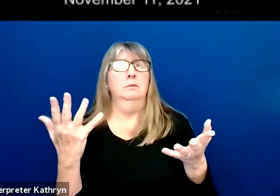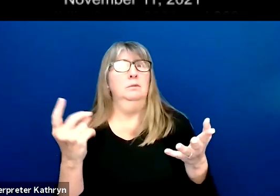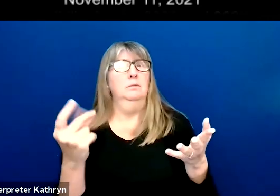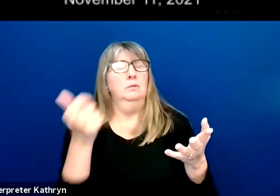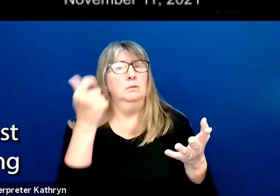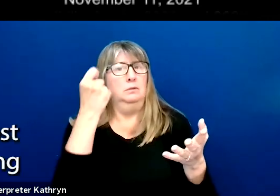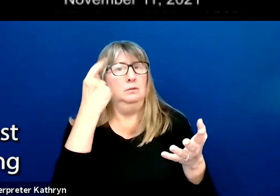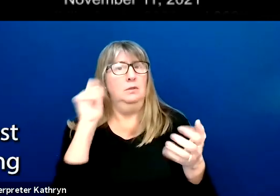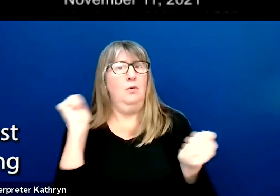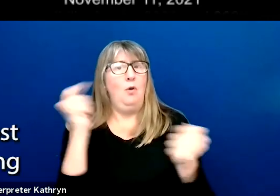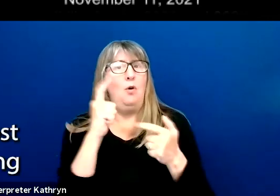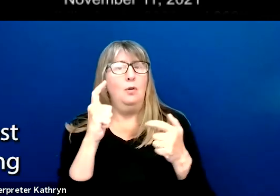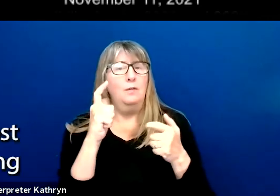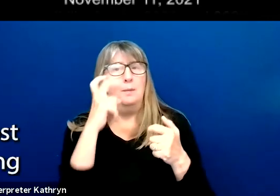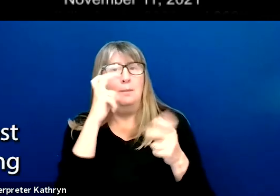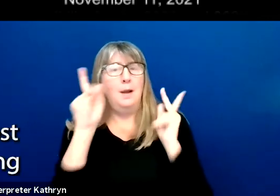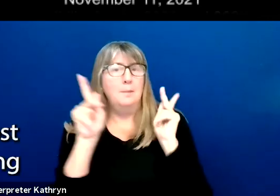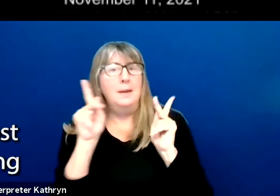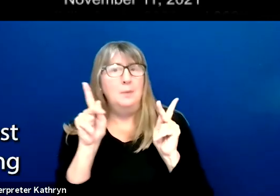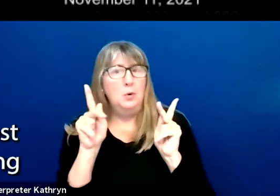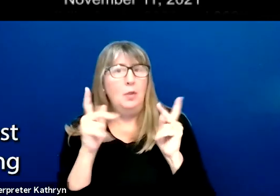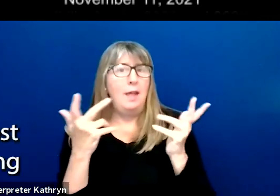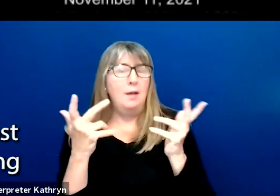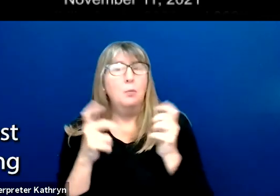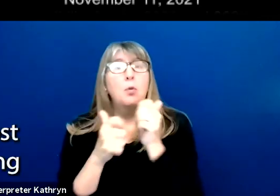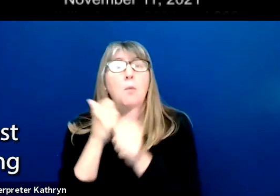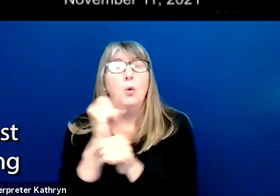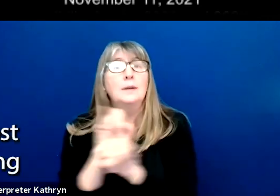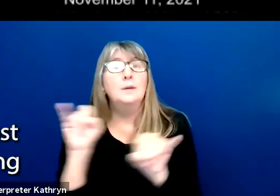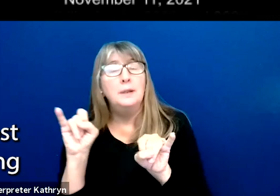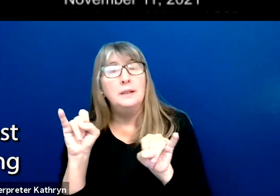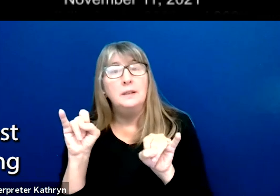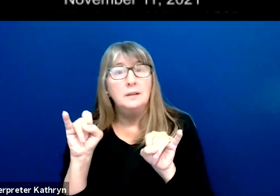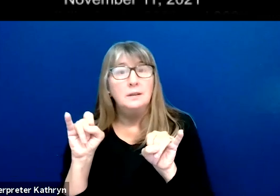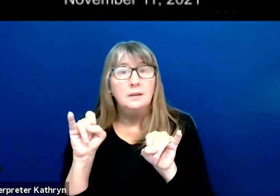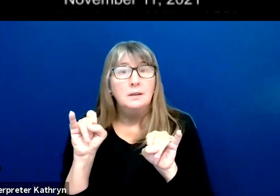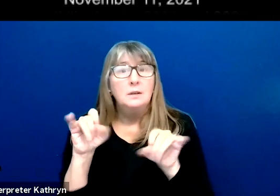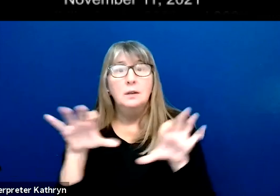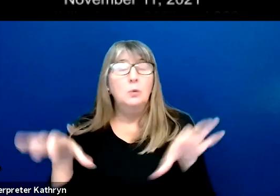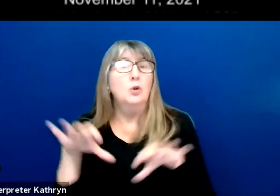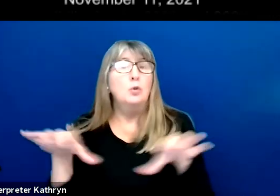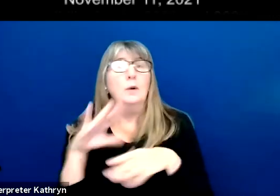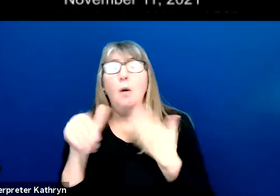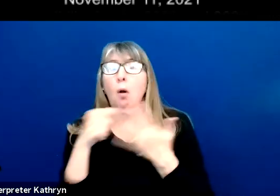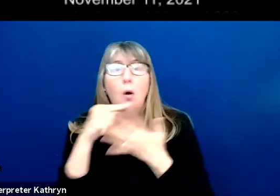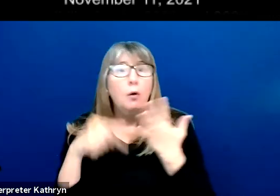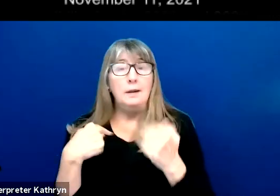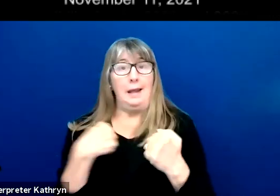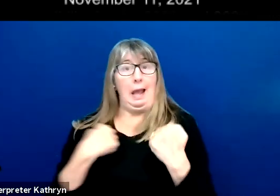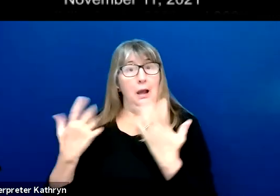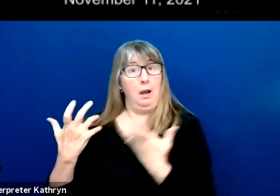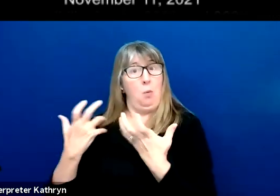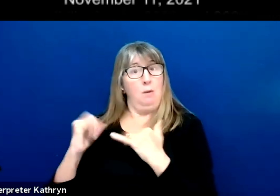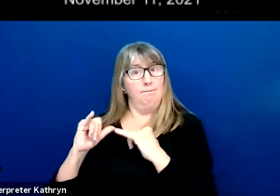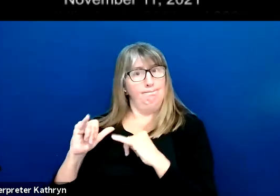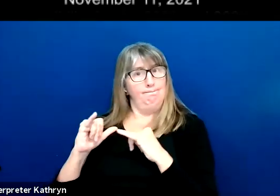of the blind people that were the most independent, that were doing all of the things that I wanted to